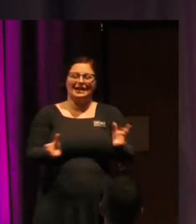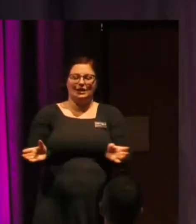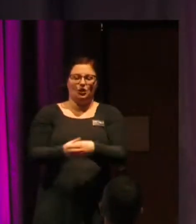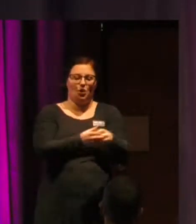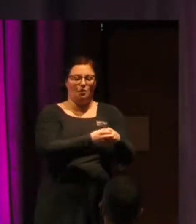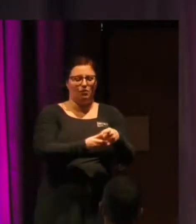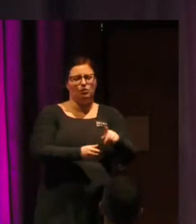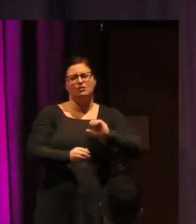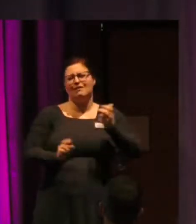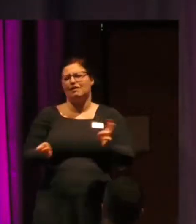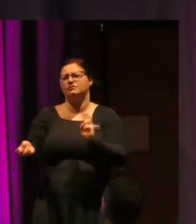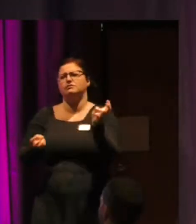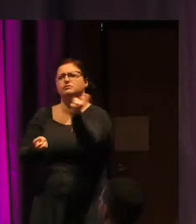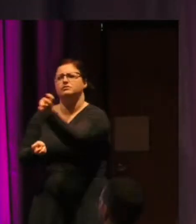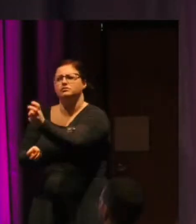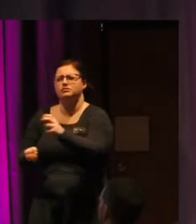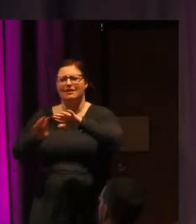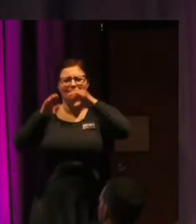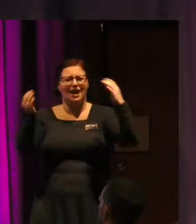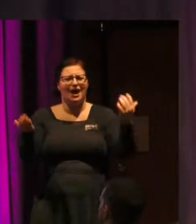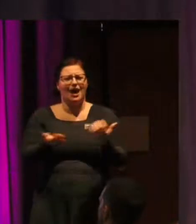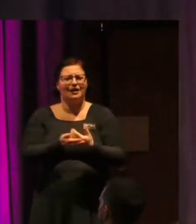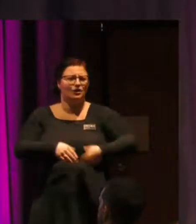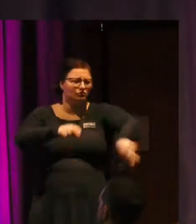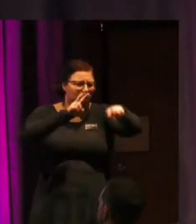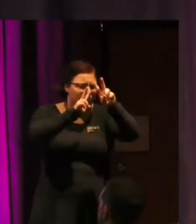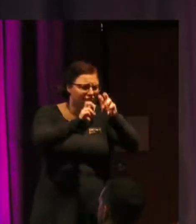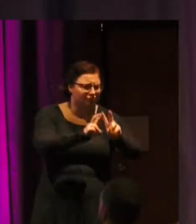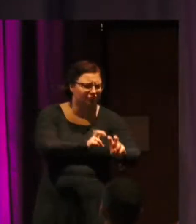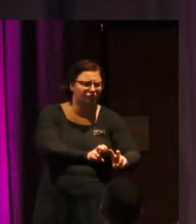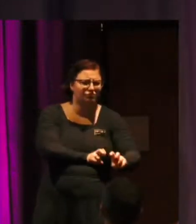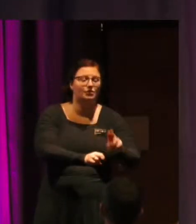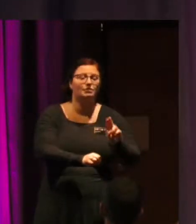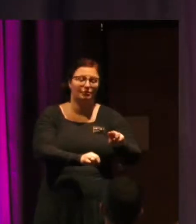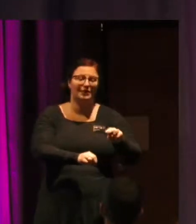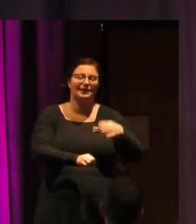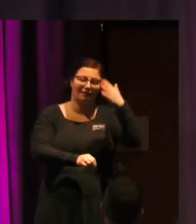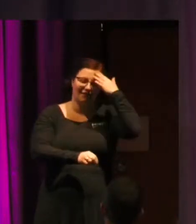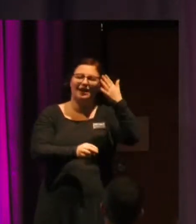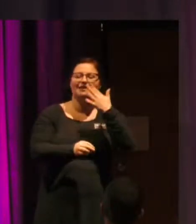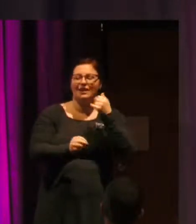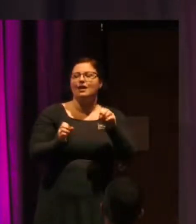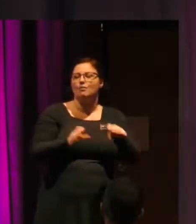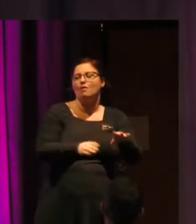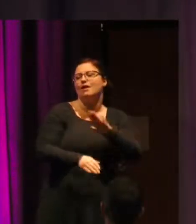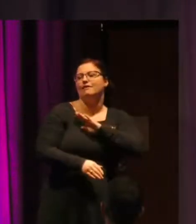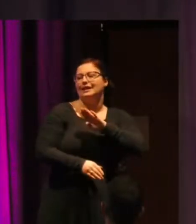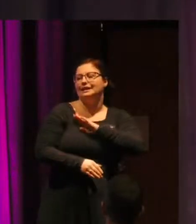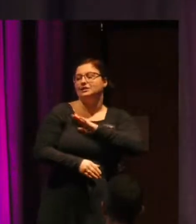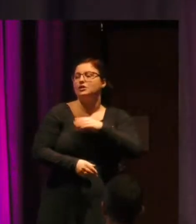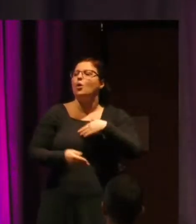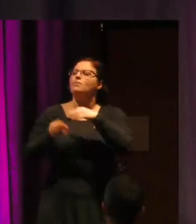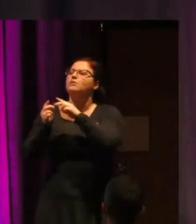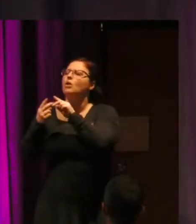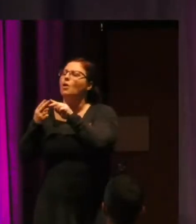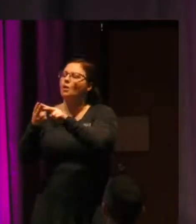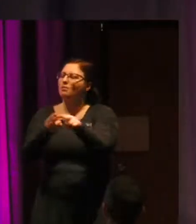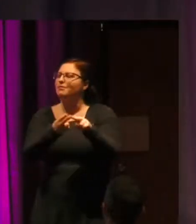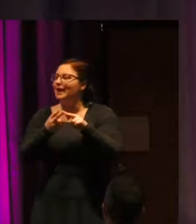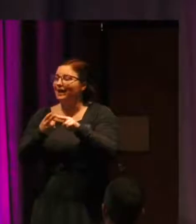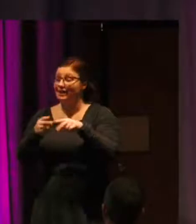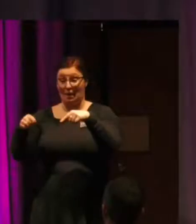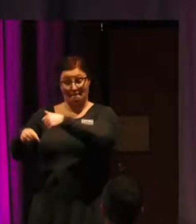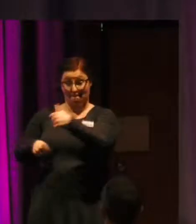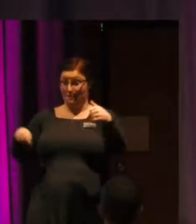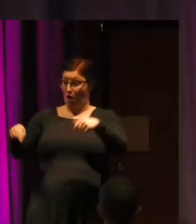around the world looking at this phenomenon, seeing the effect of this phenomenon. And I remind you that this problem is not just limited to